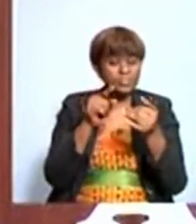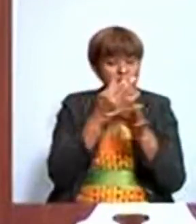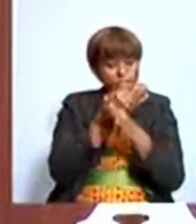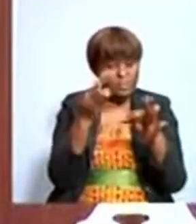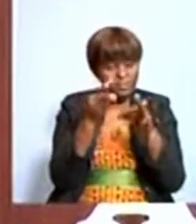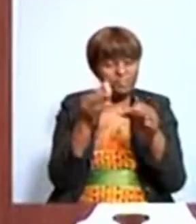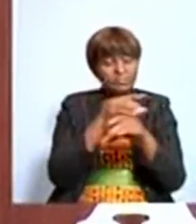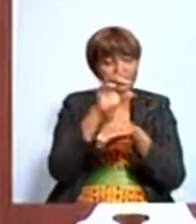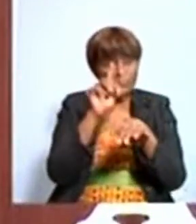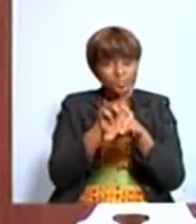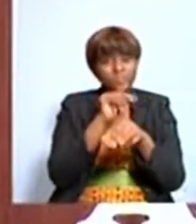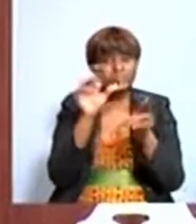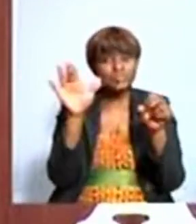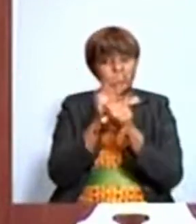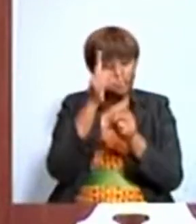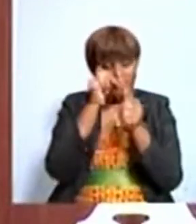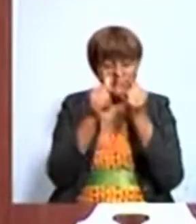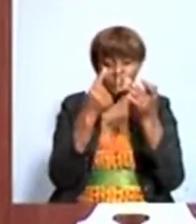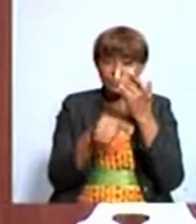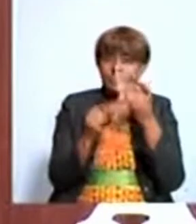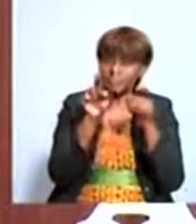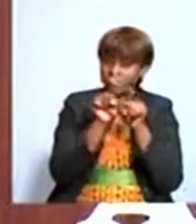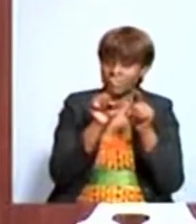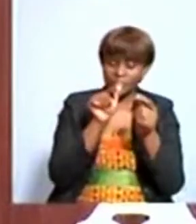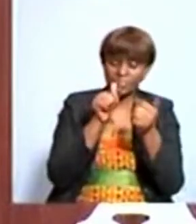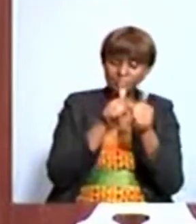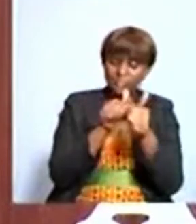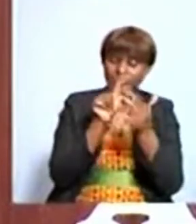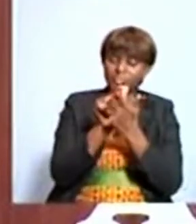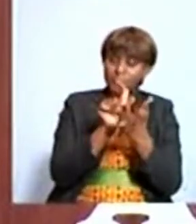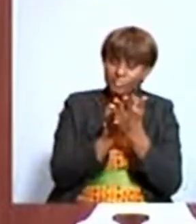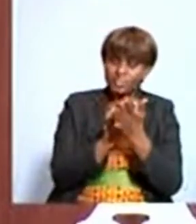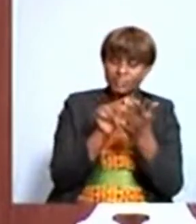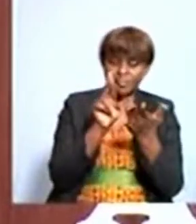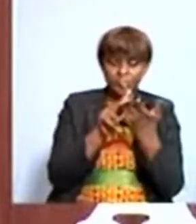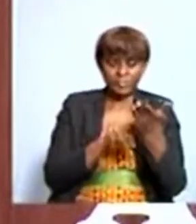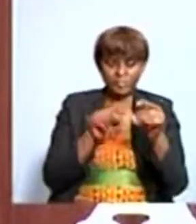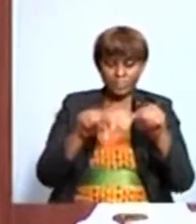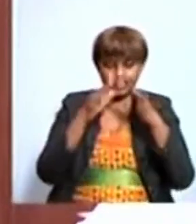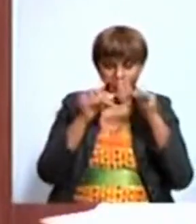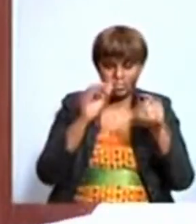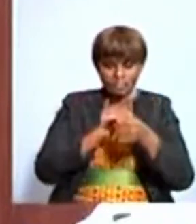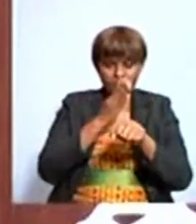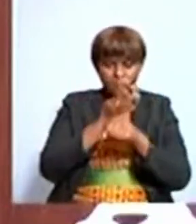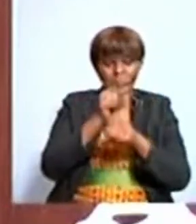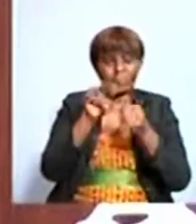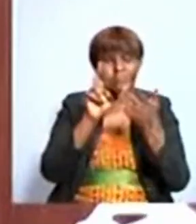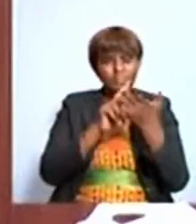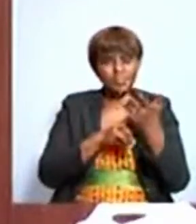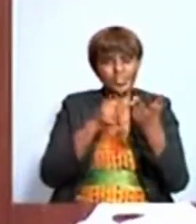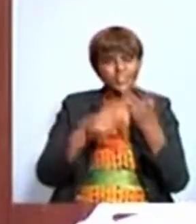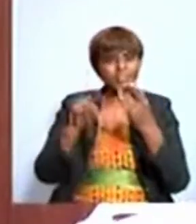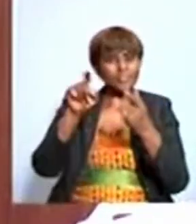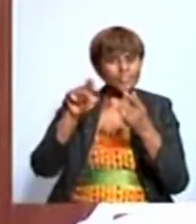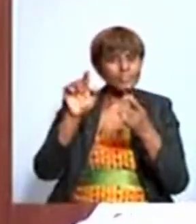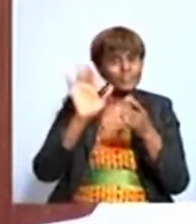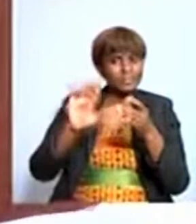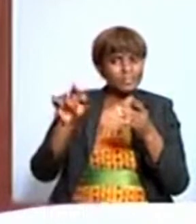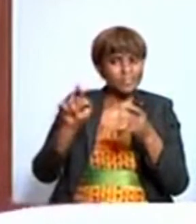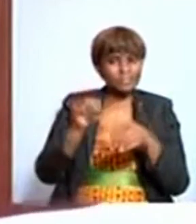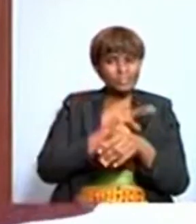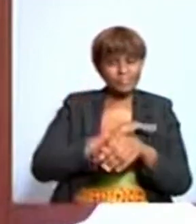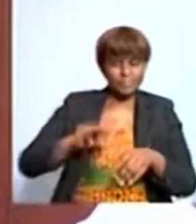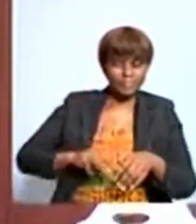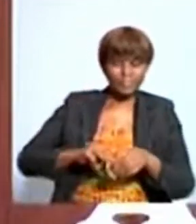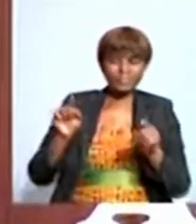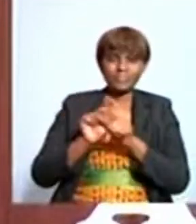not absolute because it is subject to the law and rules of the House. One such rule is the requirement for members